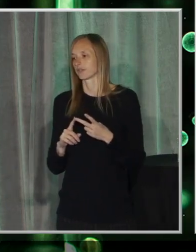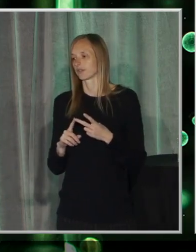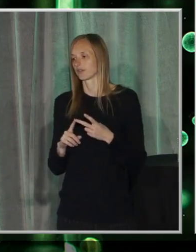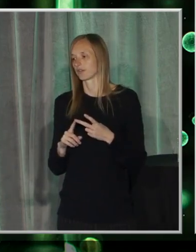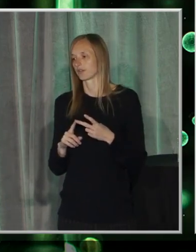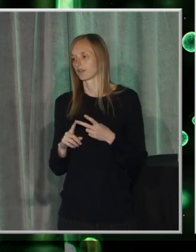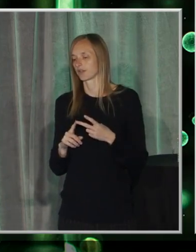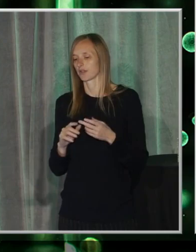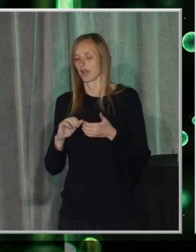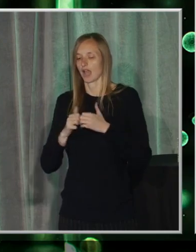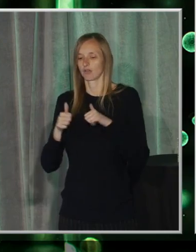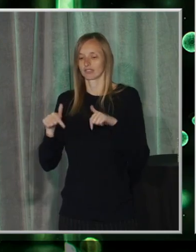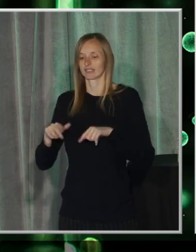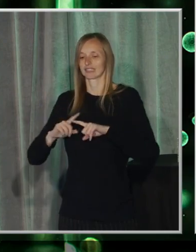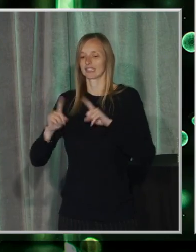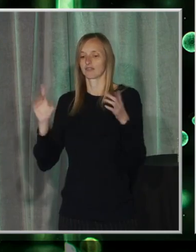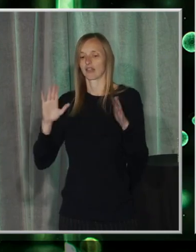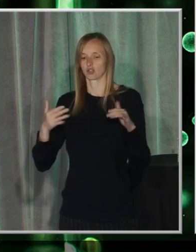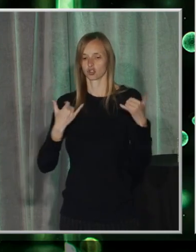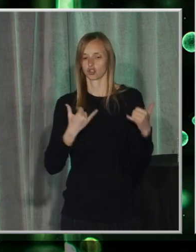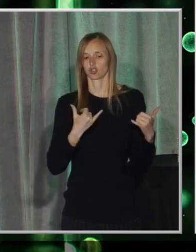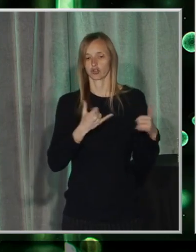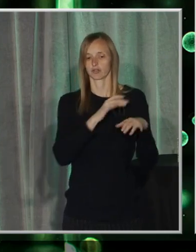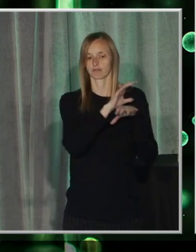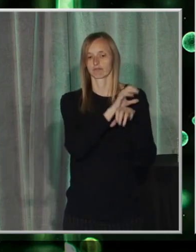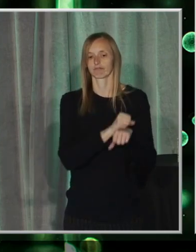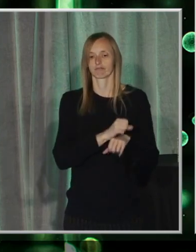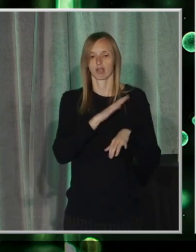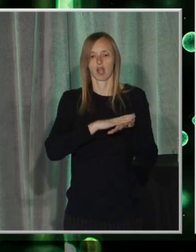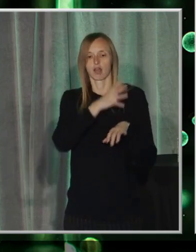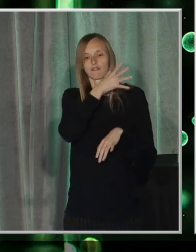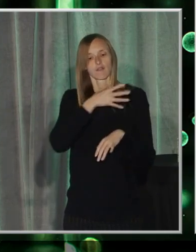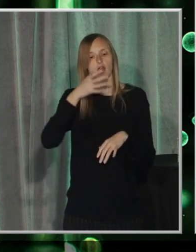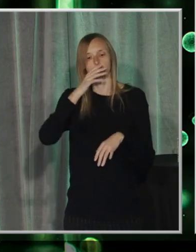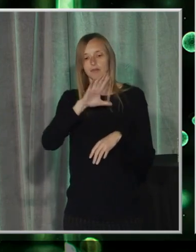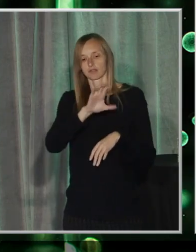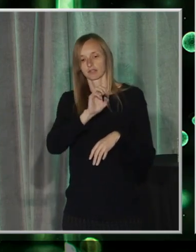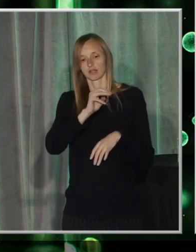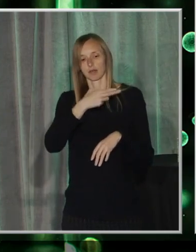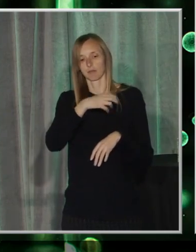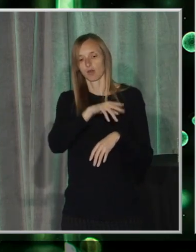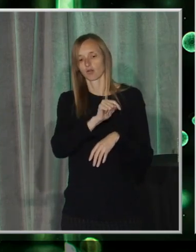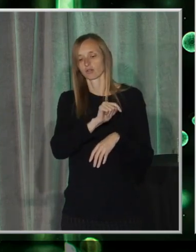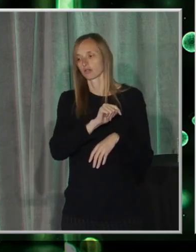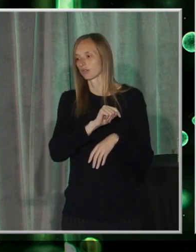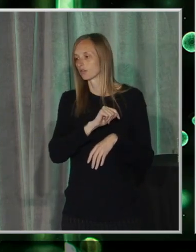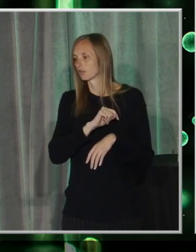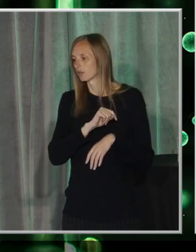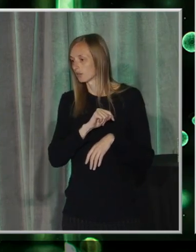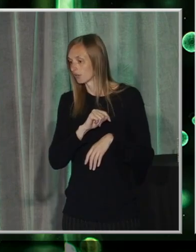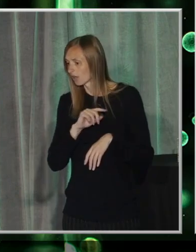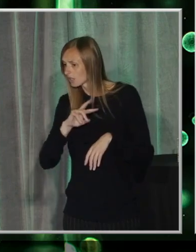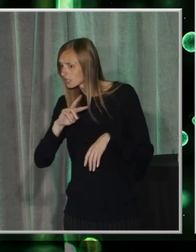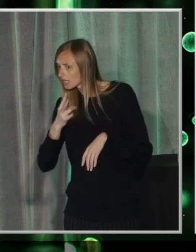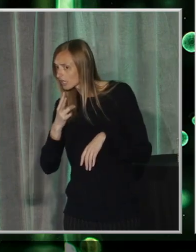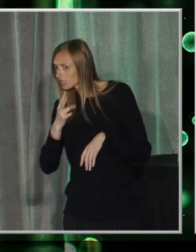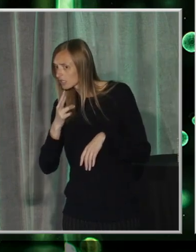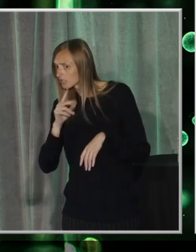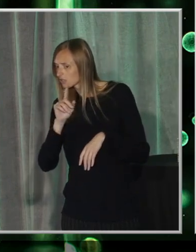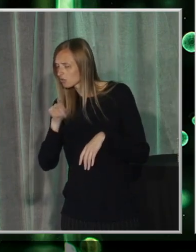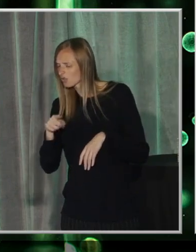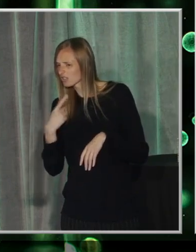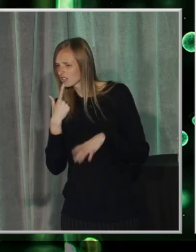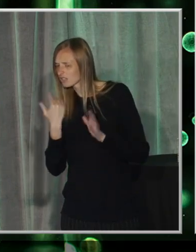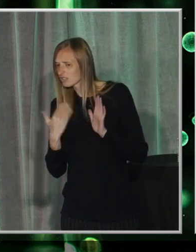this different from current practices of on-farm composting? What's your second part of the question, sorry? How is your